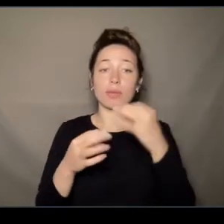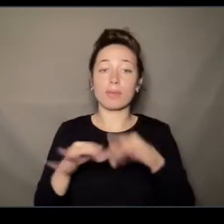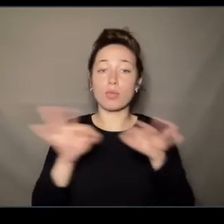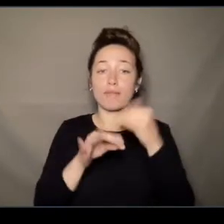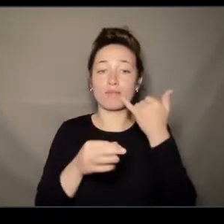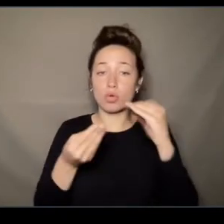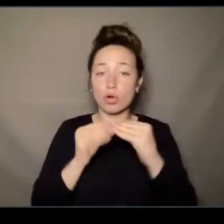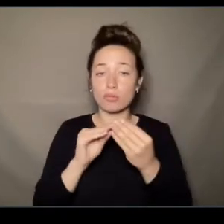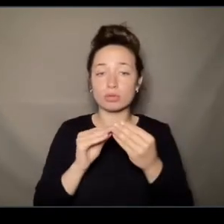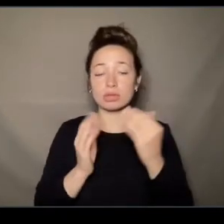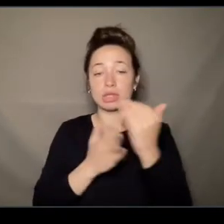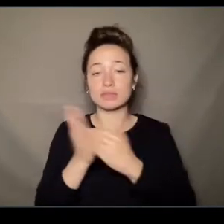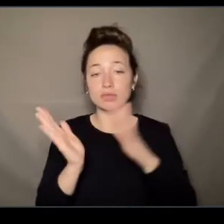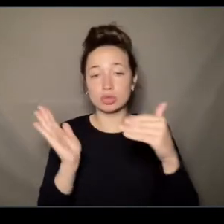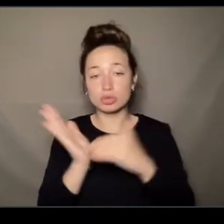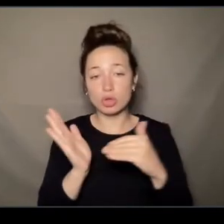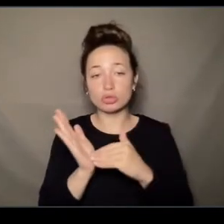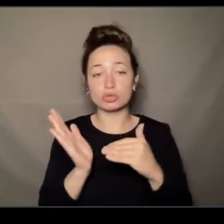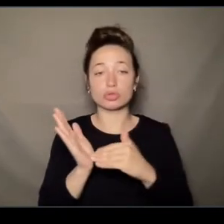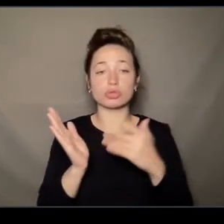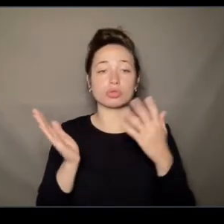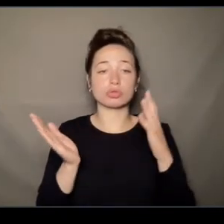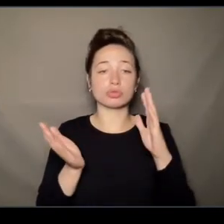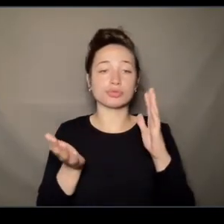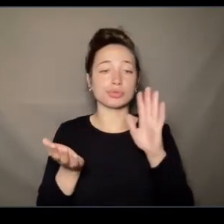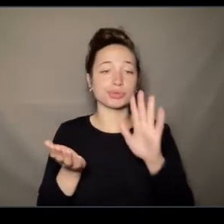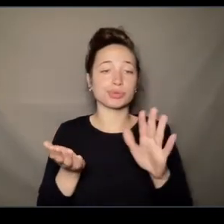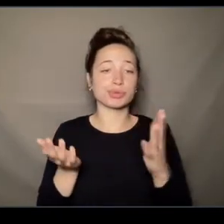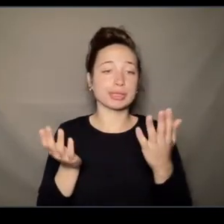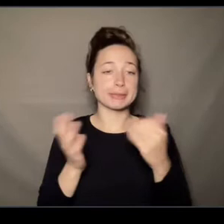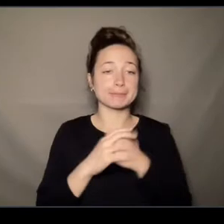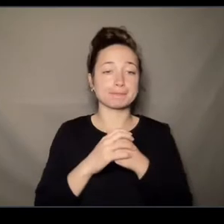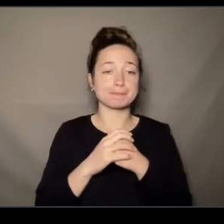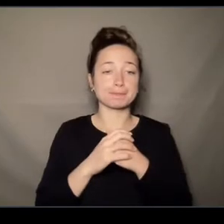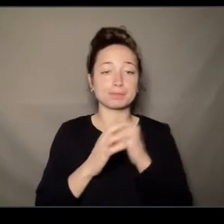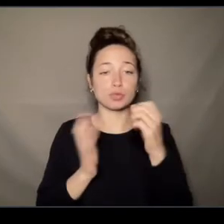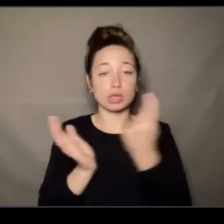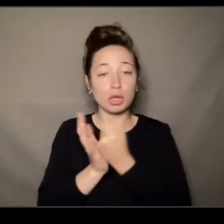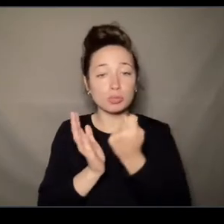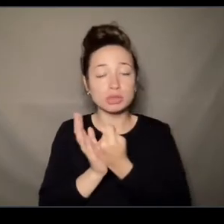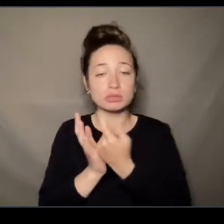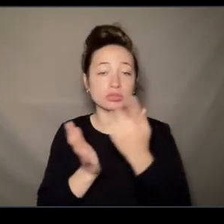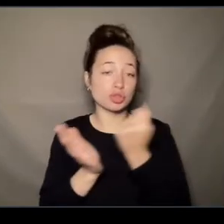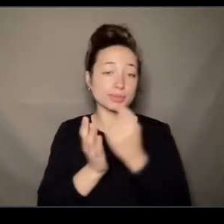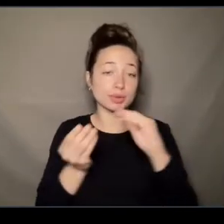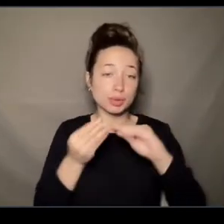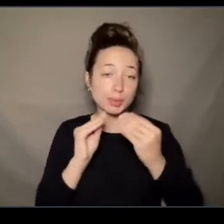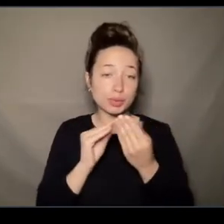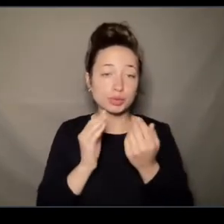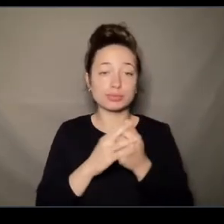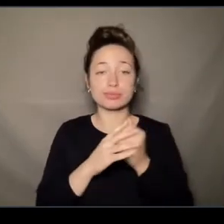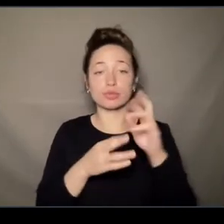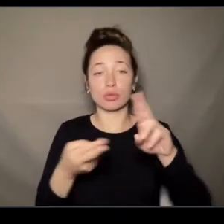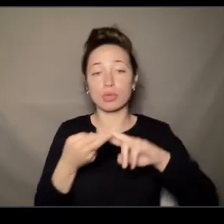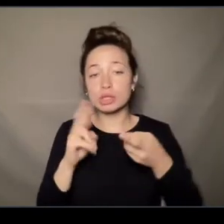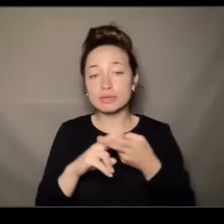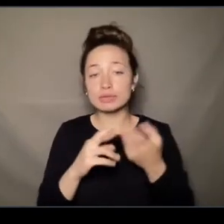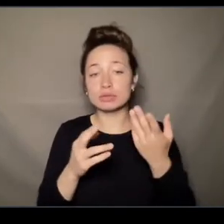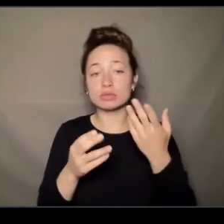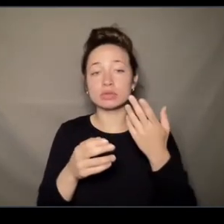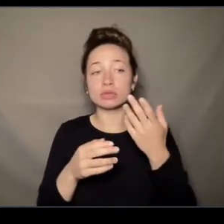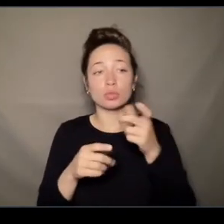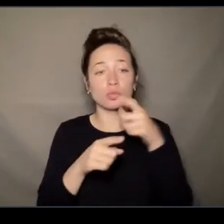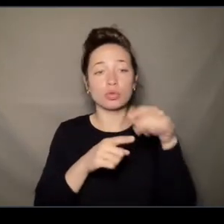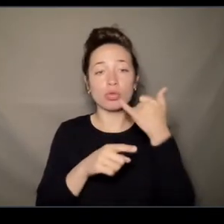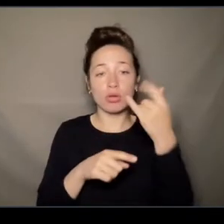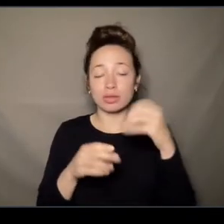have important phone numbers, lists of your doctors, if you have a therapist number, your relatives, who to